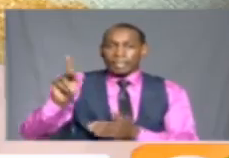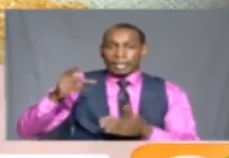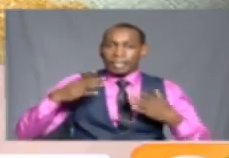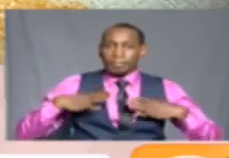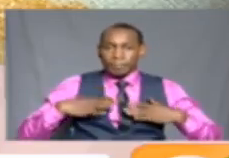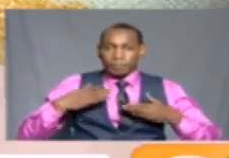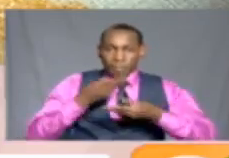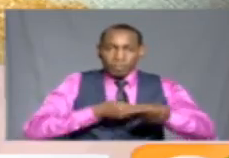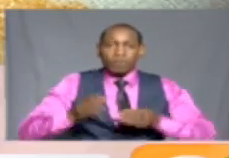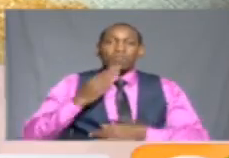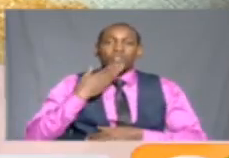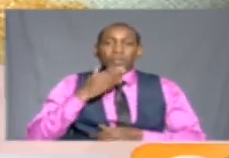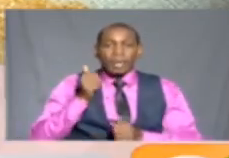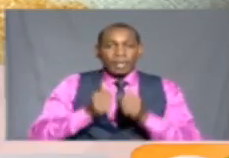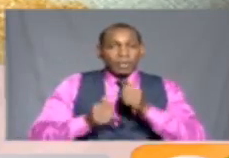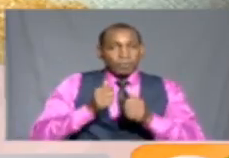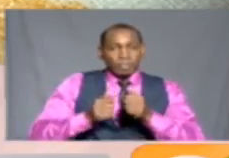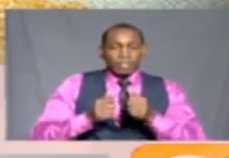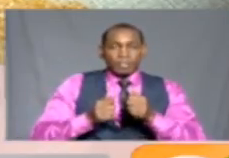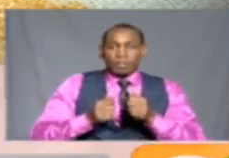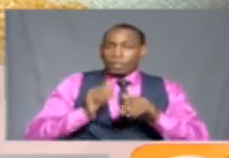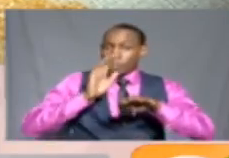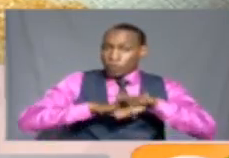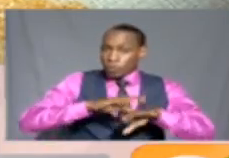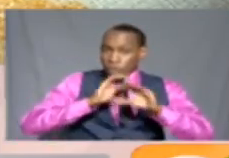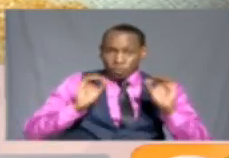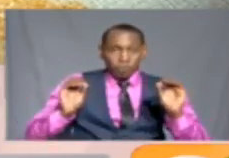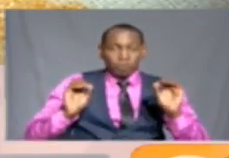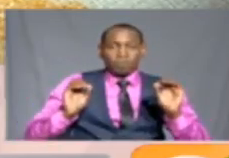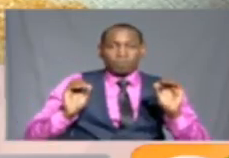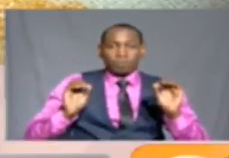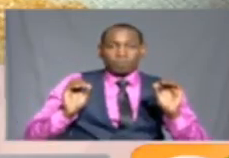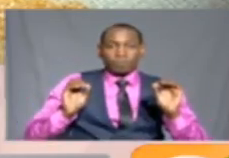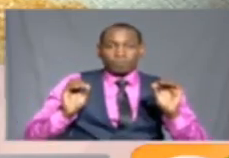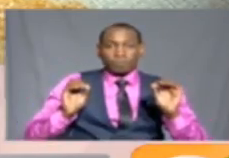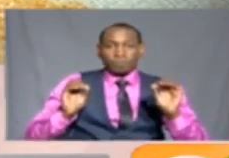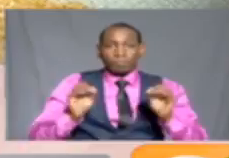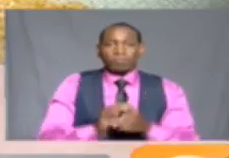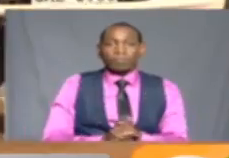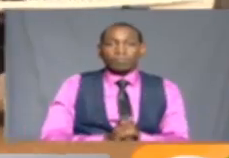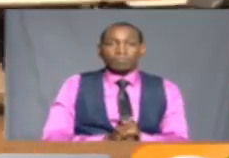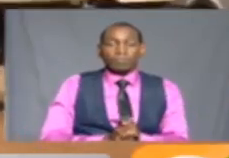sugar that has been established to be unfit for consumption.